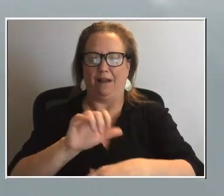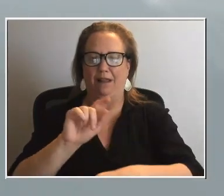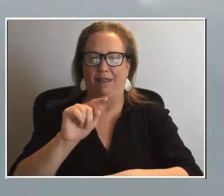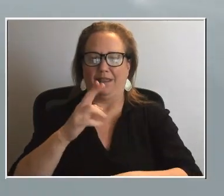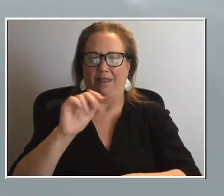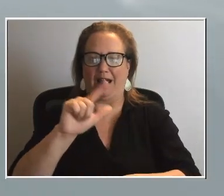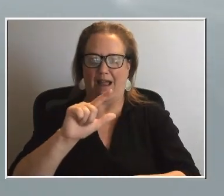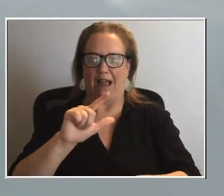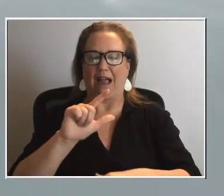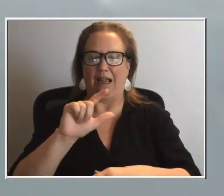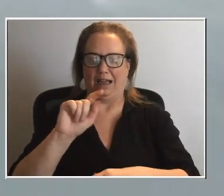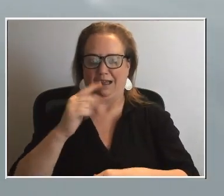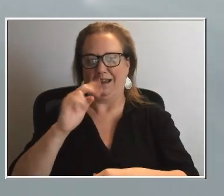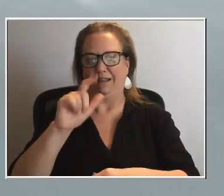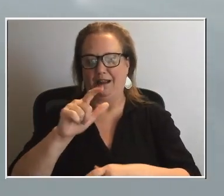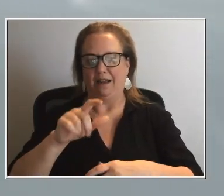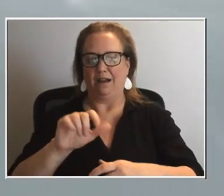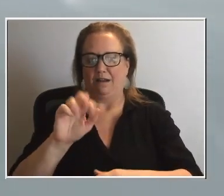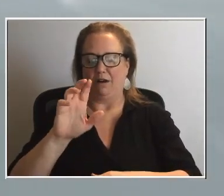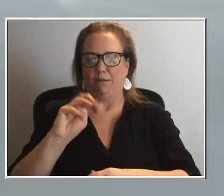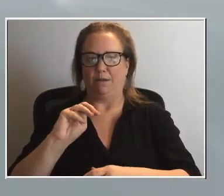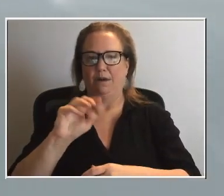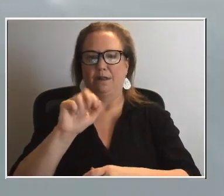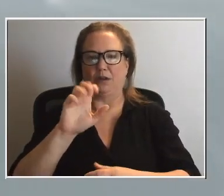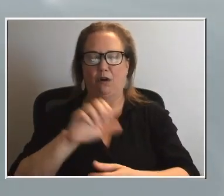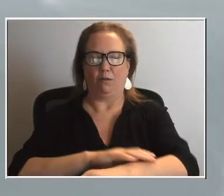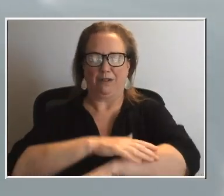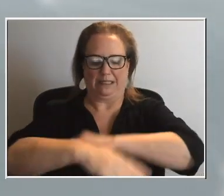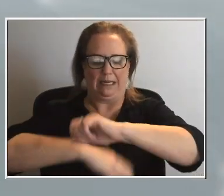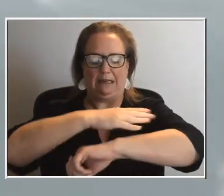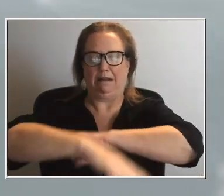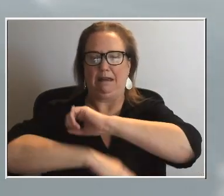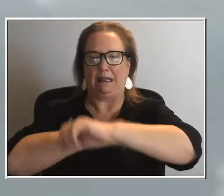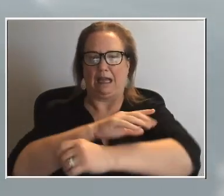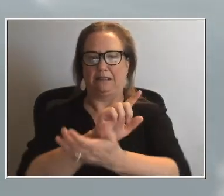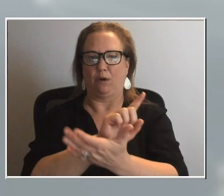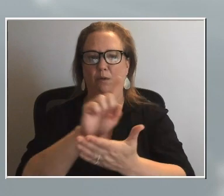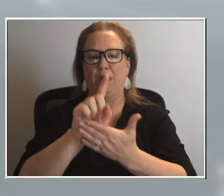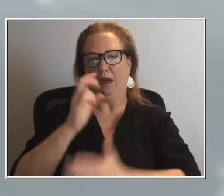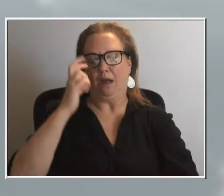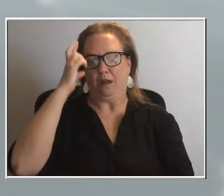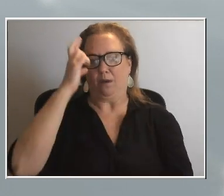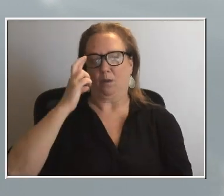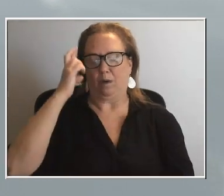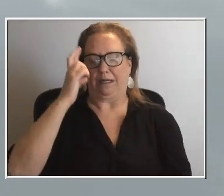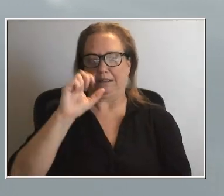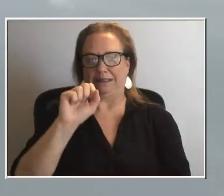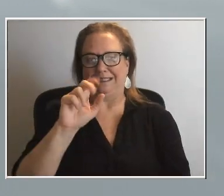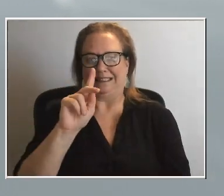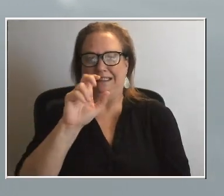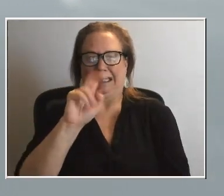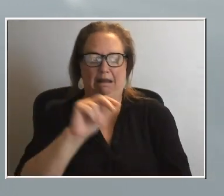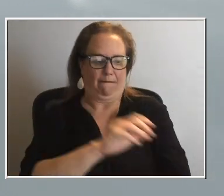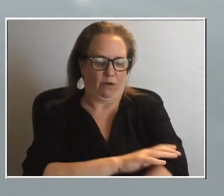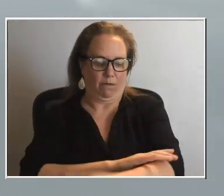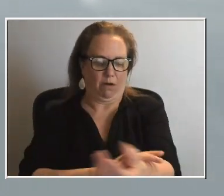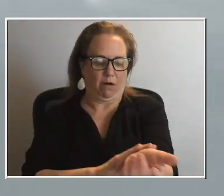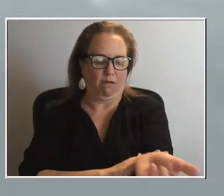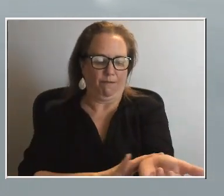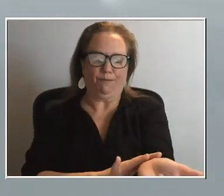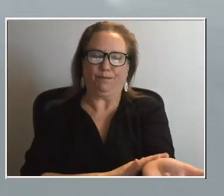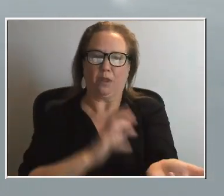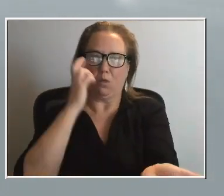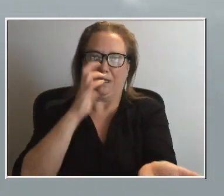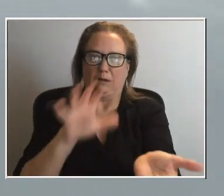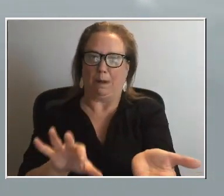on the arm, and like Jason mentioned, his arm was in a cast for a week. The reason we use that skin from the arm is it just has kind of